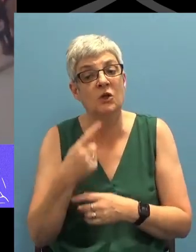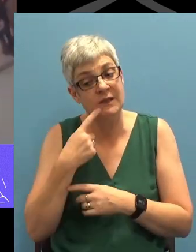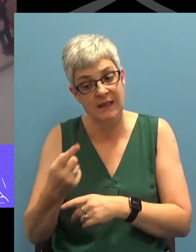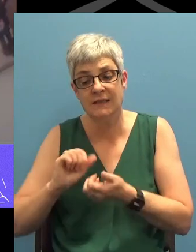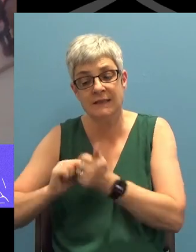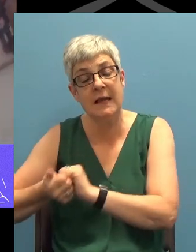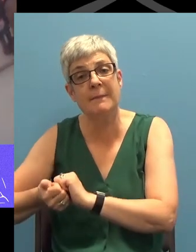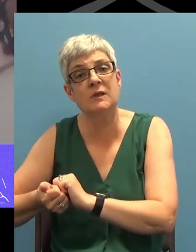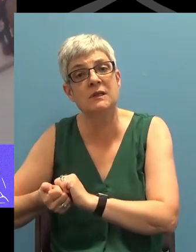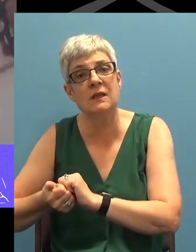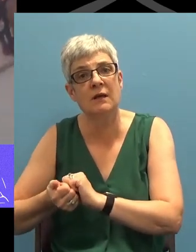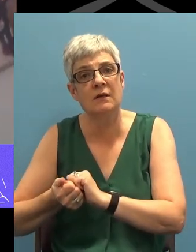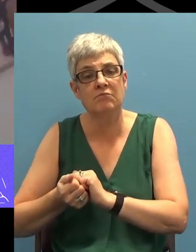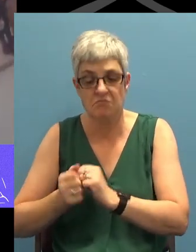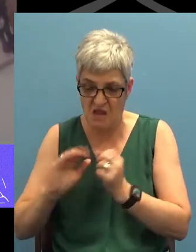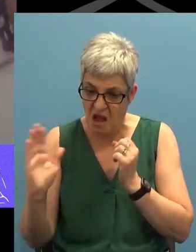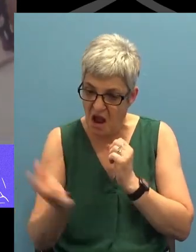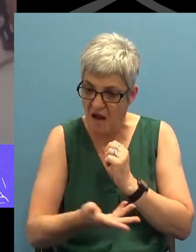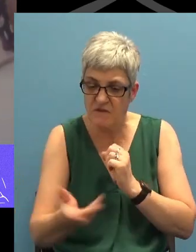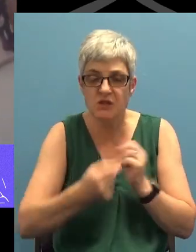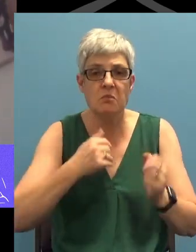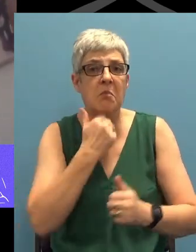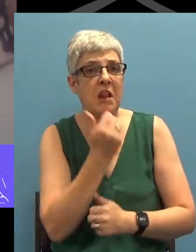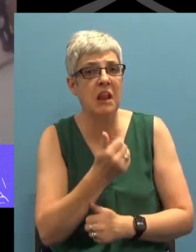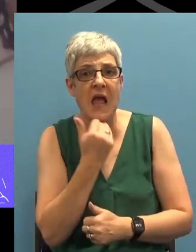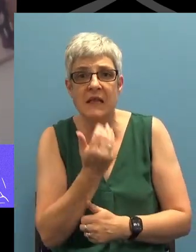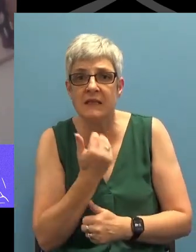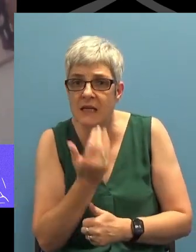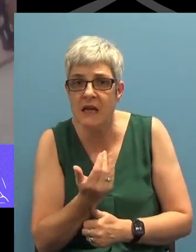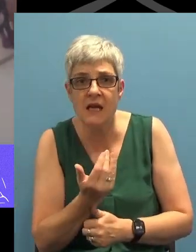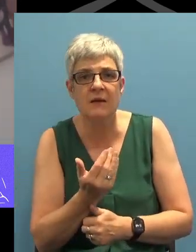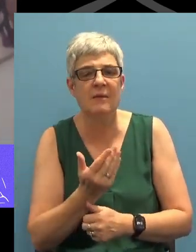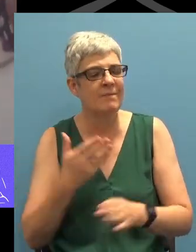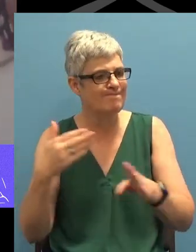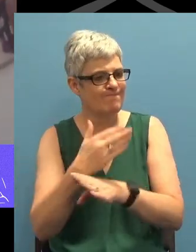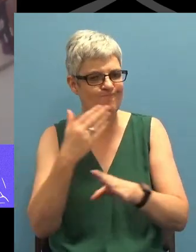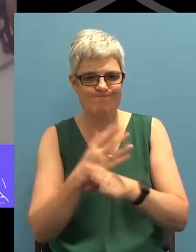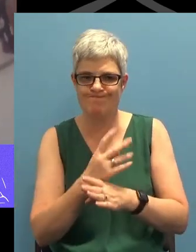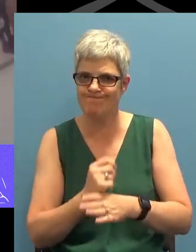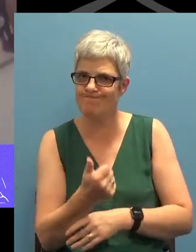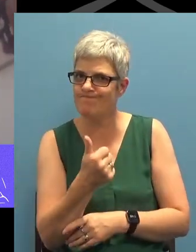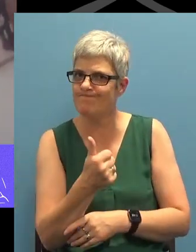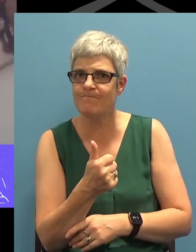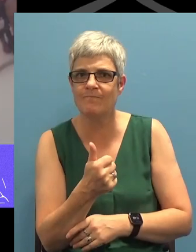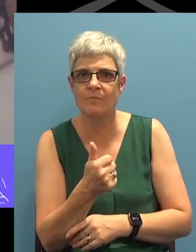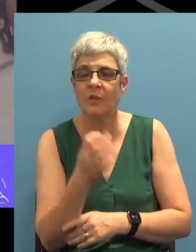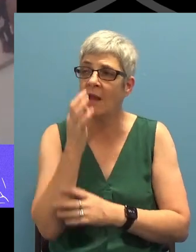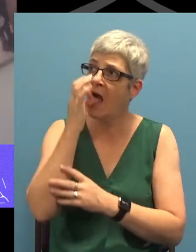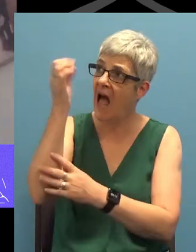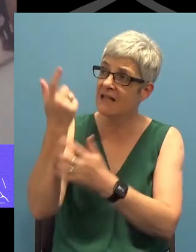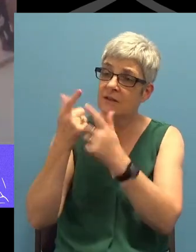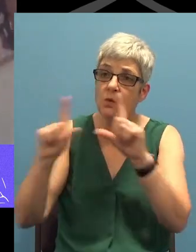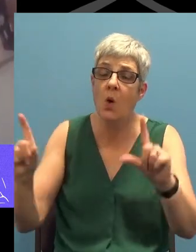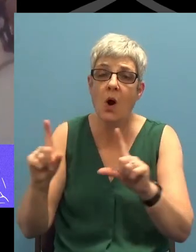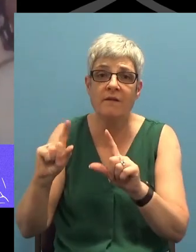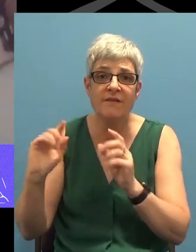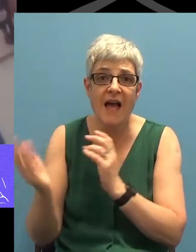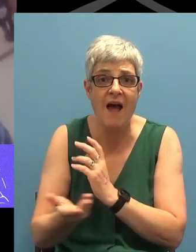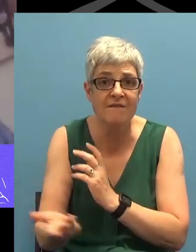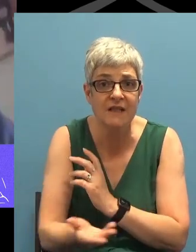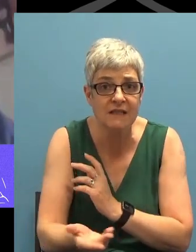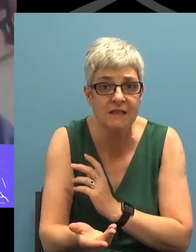to his disciples, "The harvest is plentiful, but the workers are few. Ask the Lord